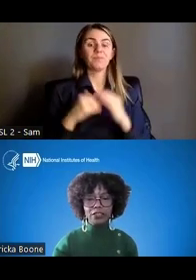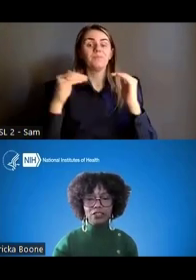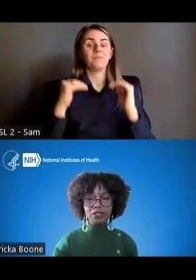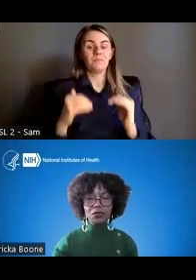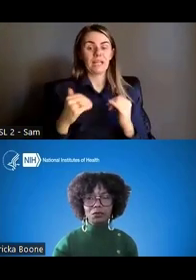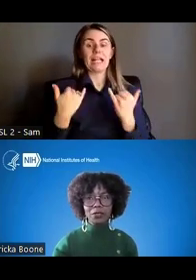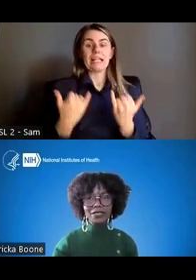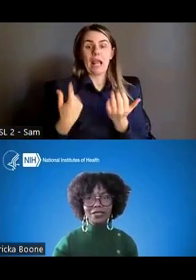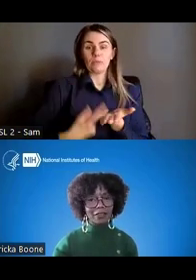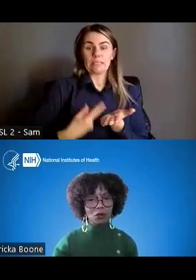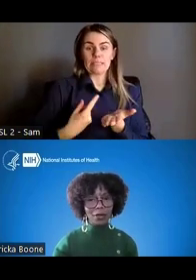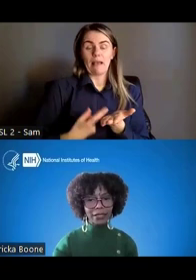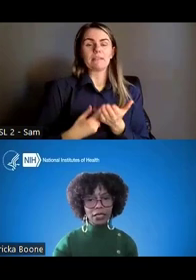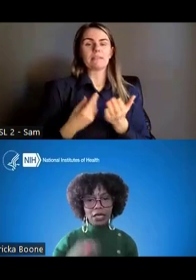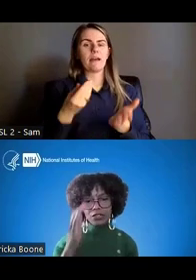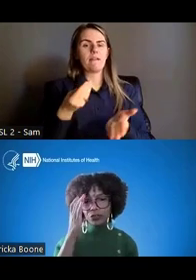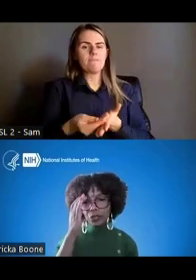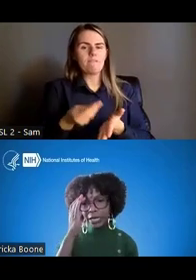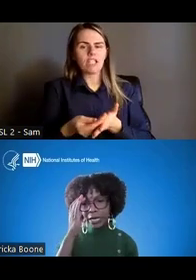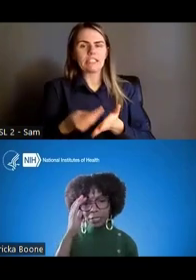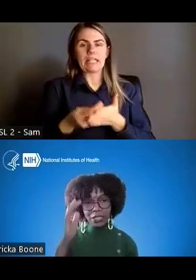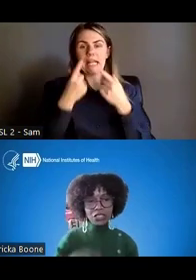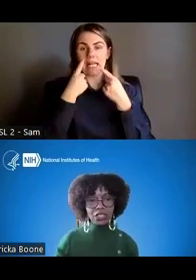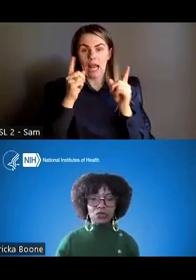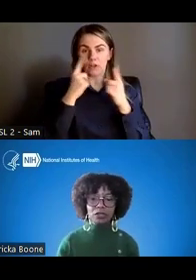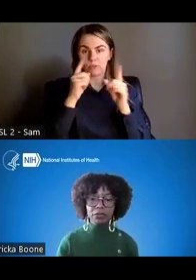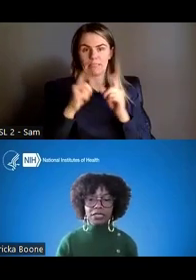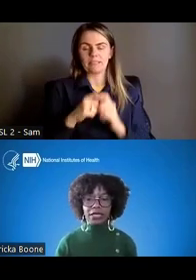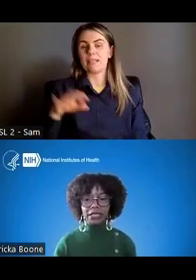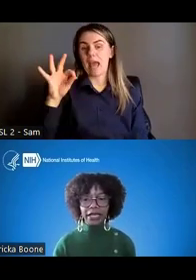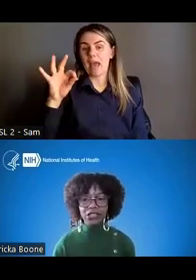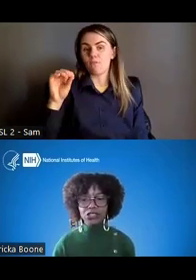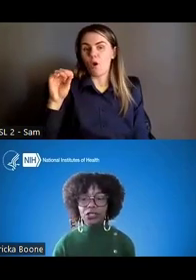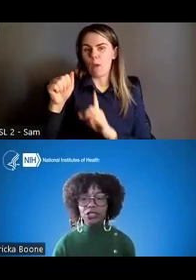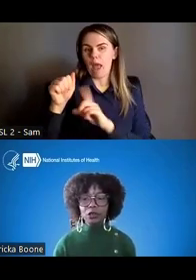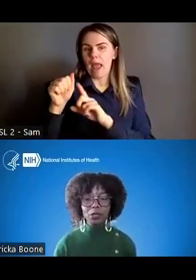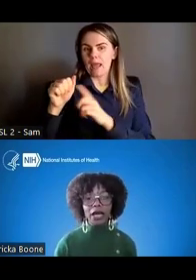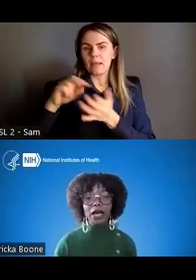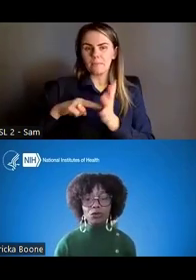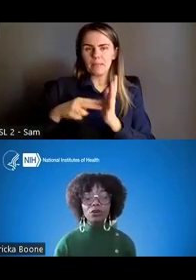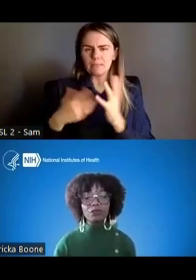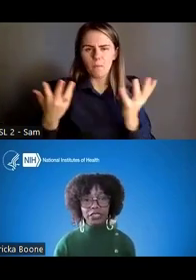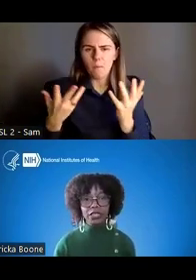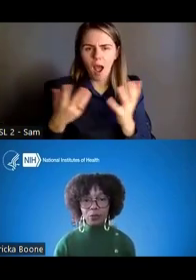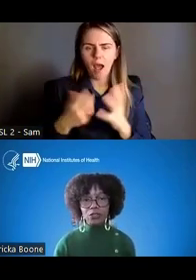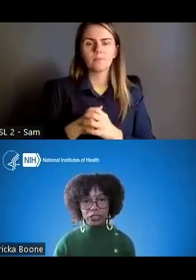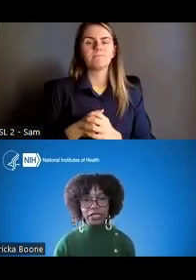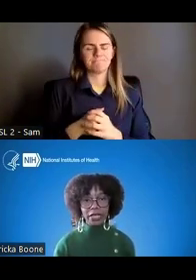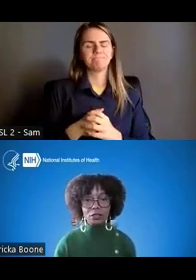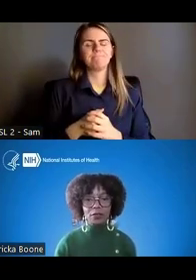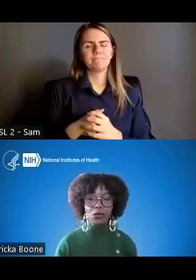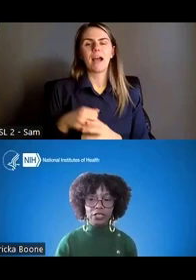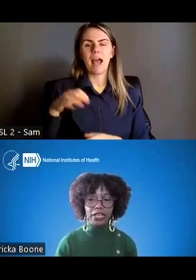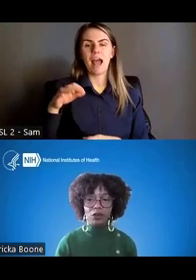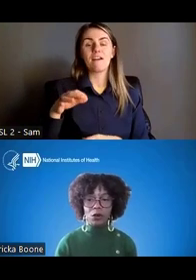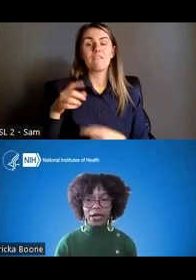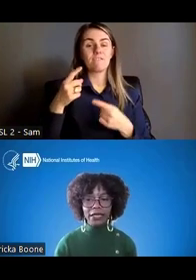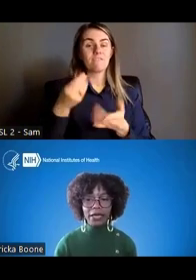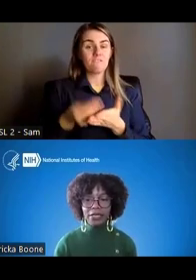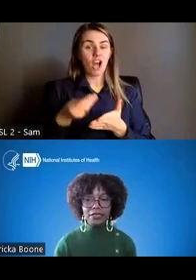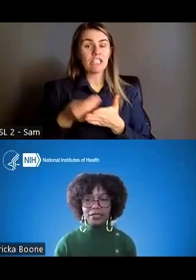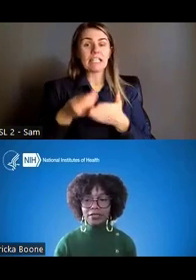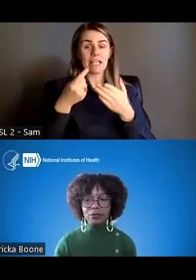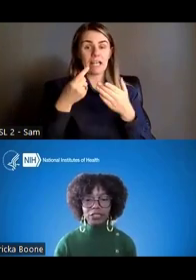opportunity announcements. What's an FOA? So for any application that you submit to NIH, you're going to apply through a funding opportunity announcement or an